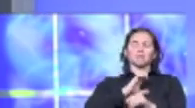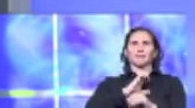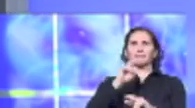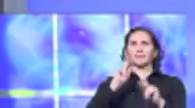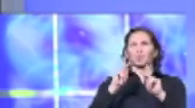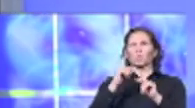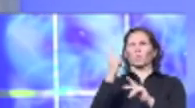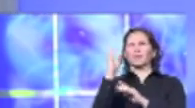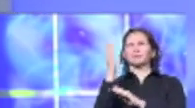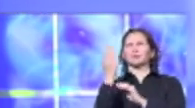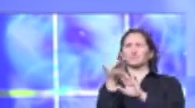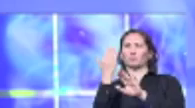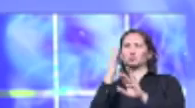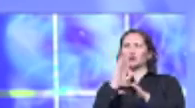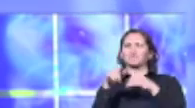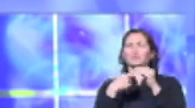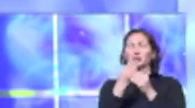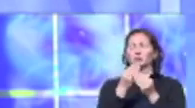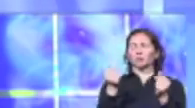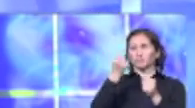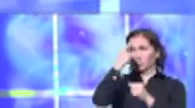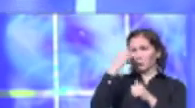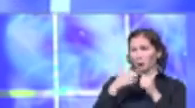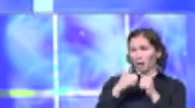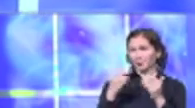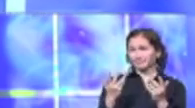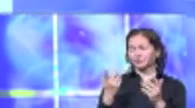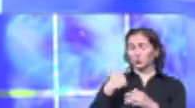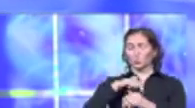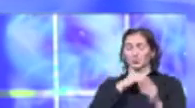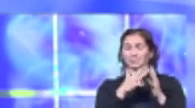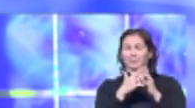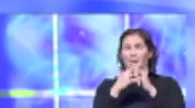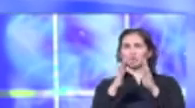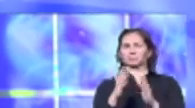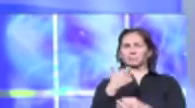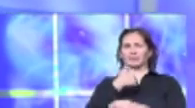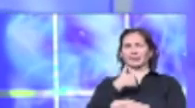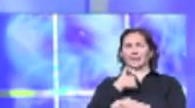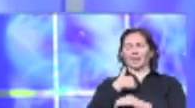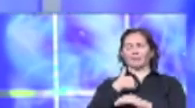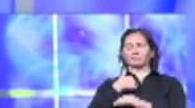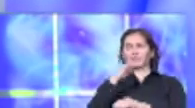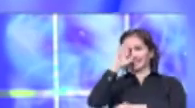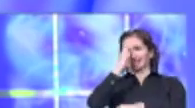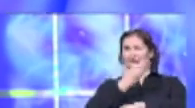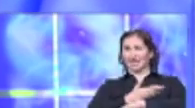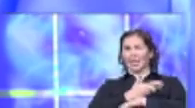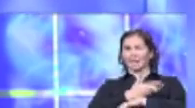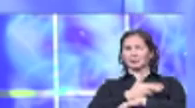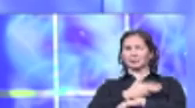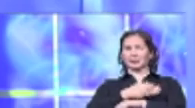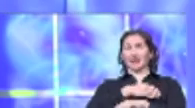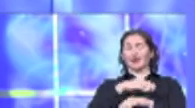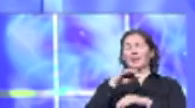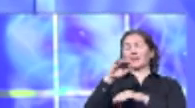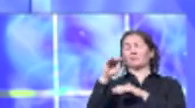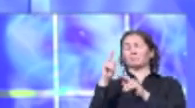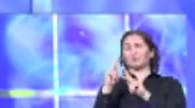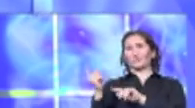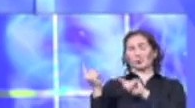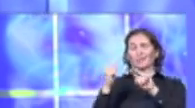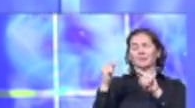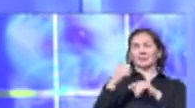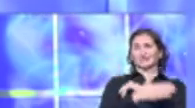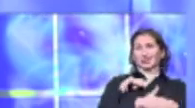speakers earlier talked about the solution to our problem is that we as Americans, I as the son of immigrants, know we don't like to be told what to do.